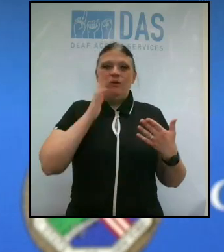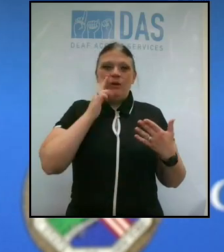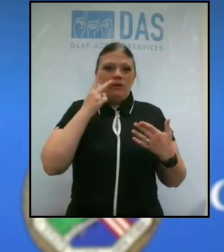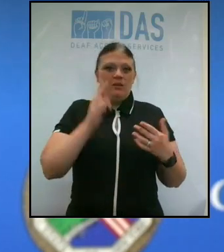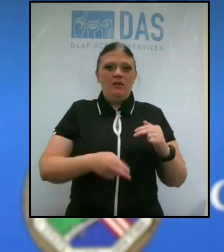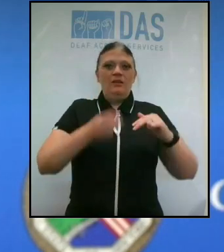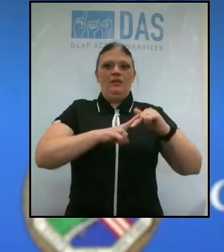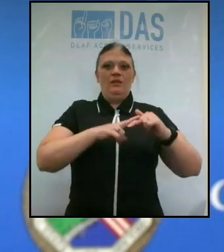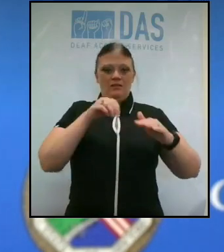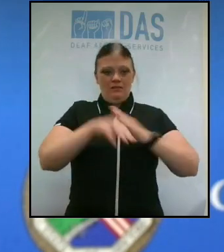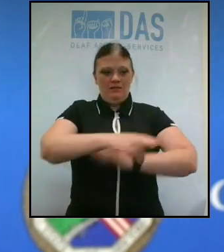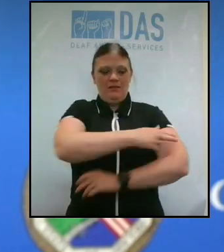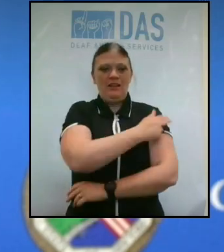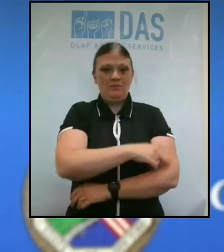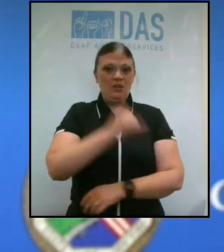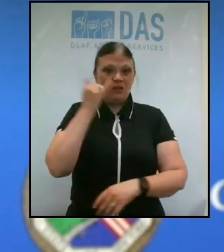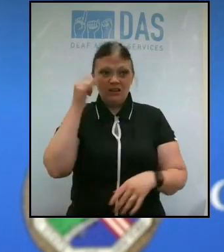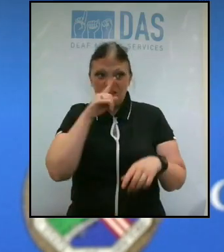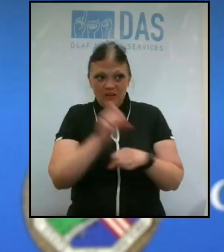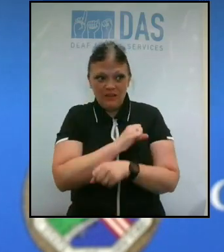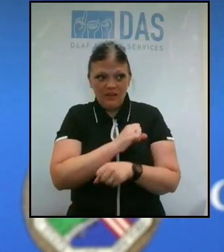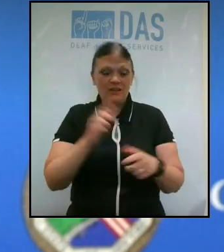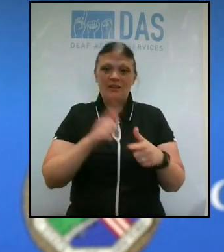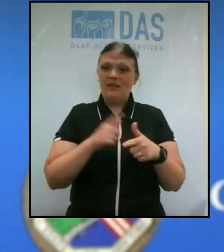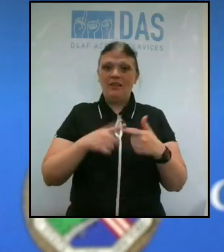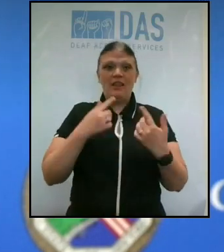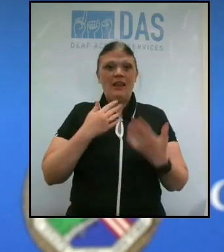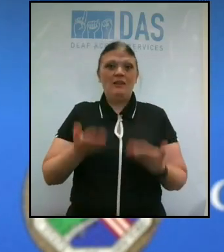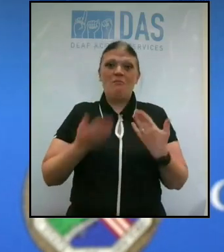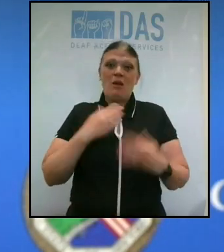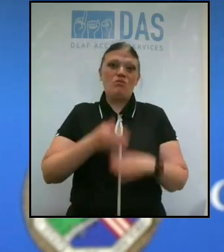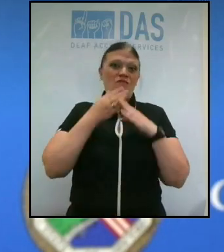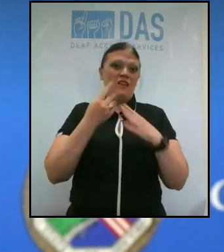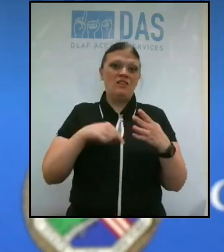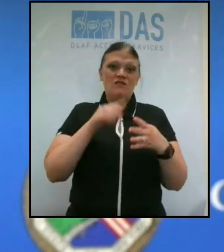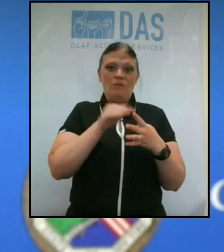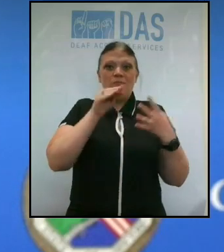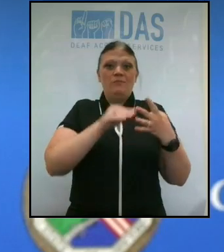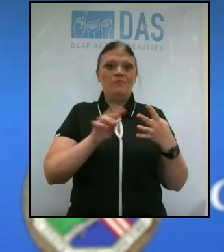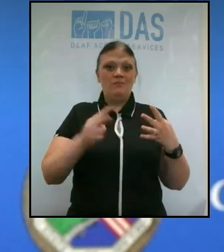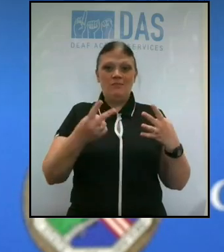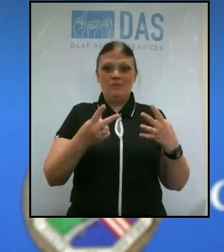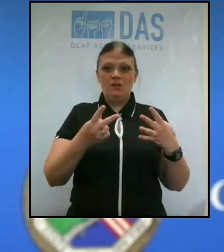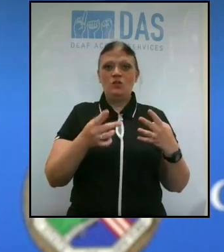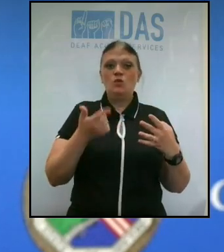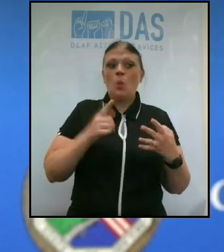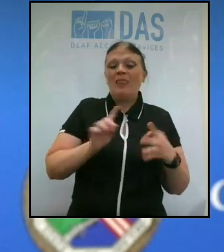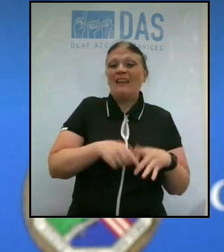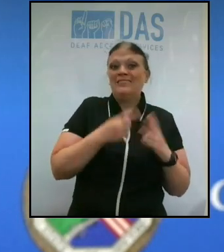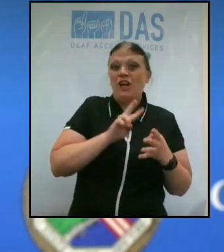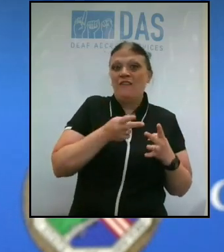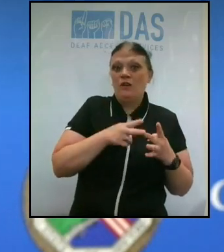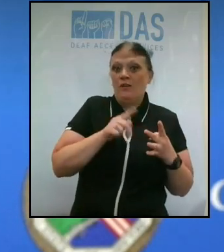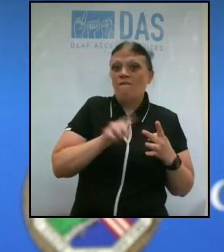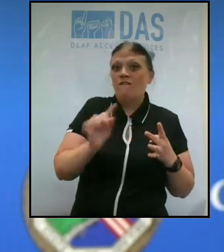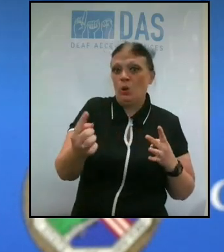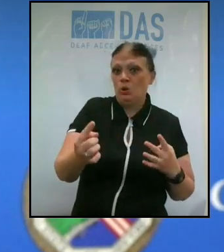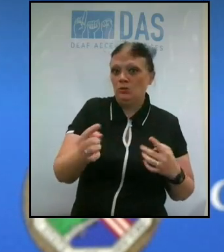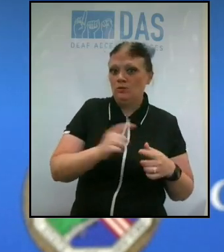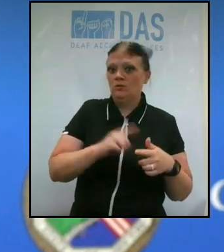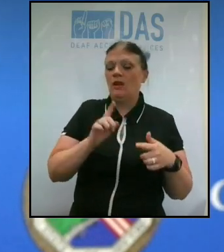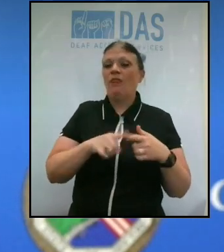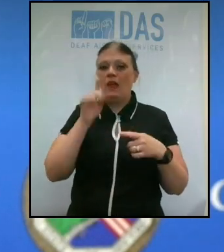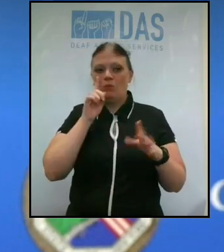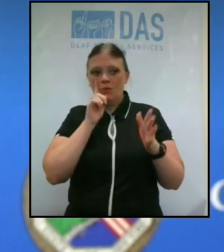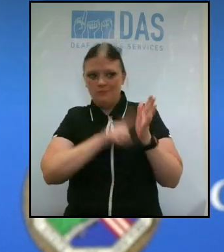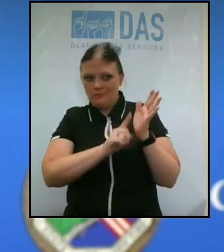uptick in hospitalizations, and if we do, that may prevent us from even going into phase 2. So let's get into phase 2 first, and then we'll take